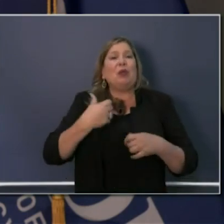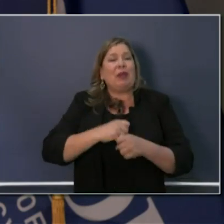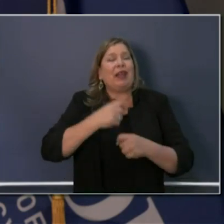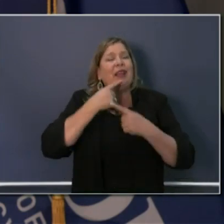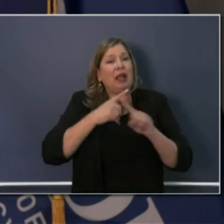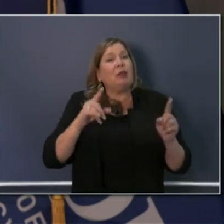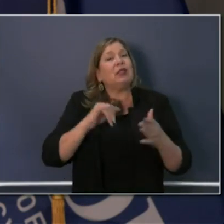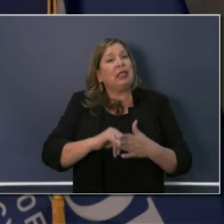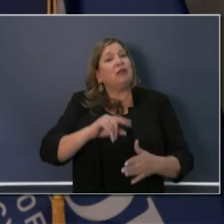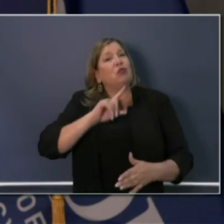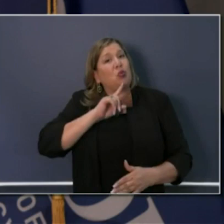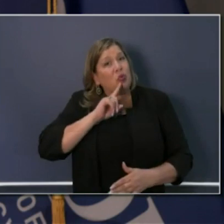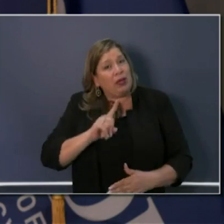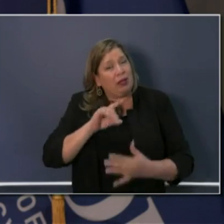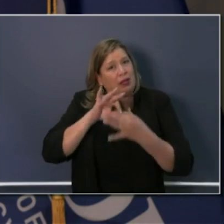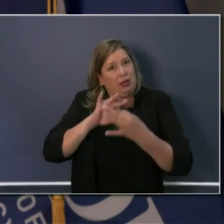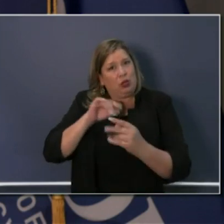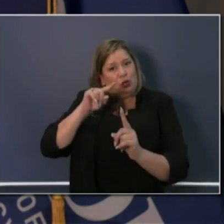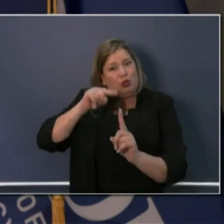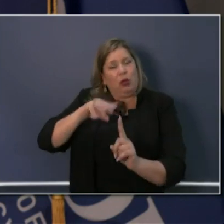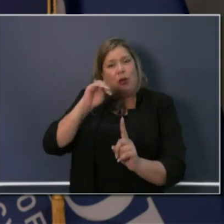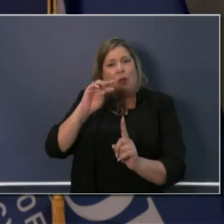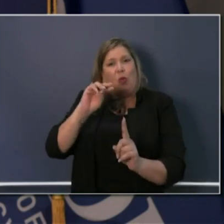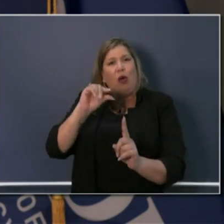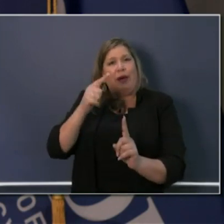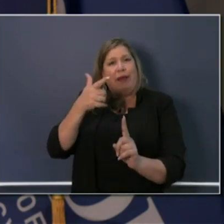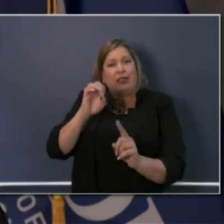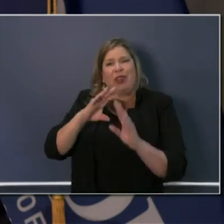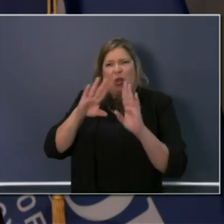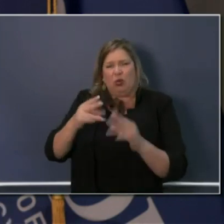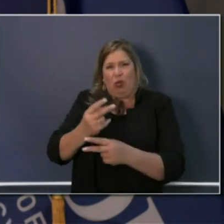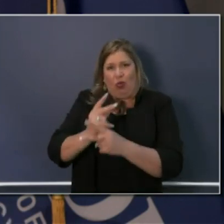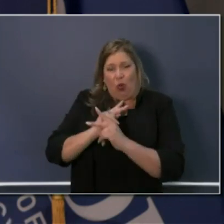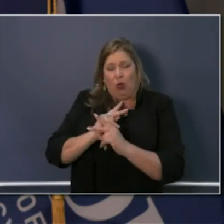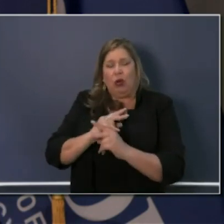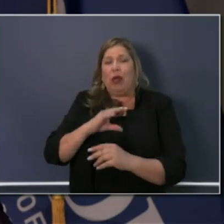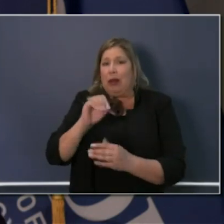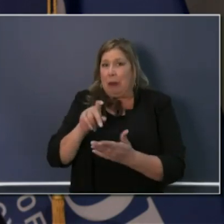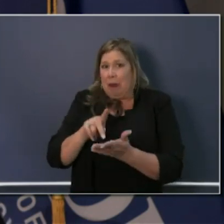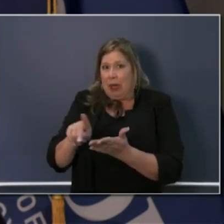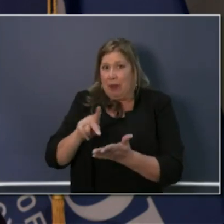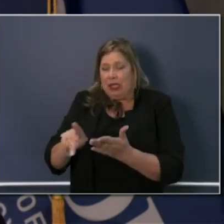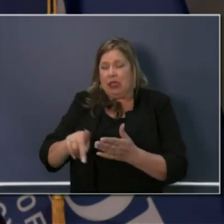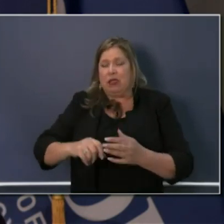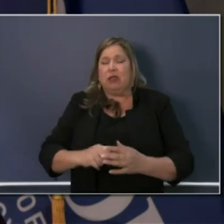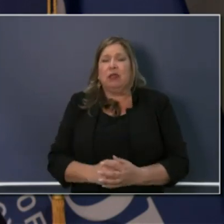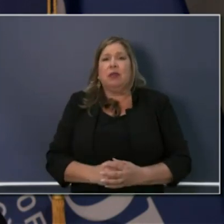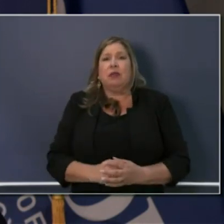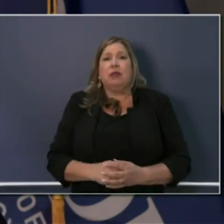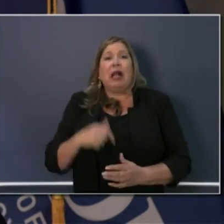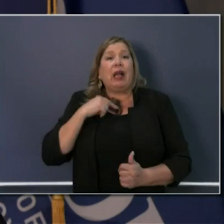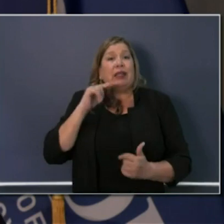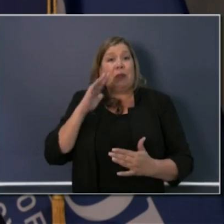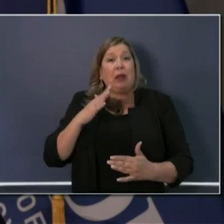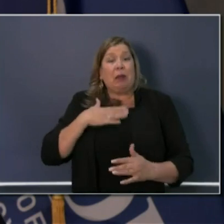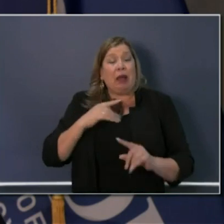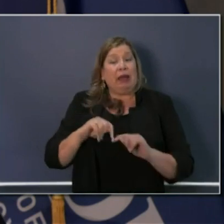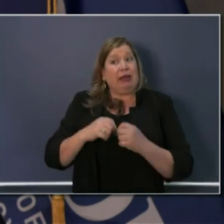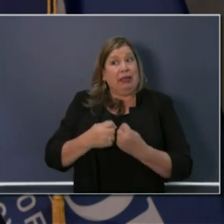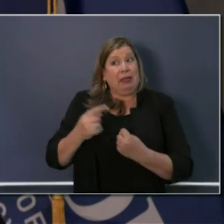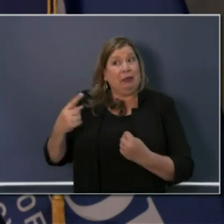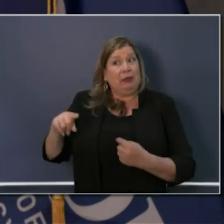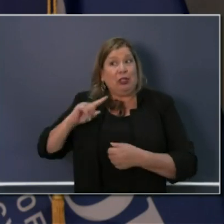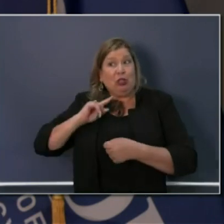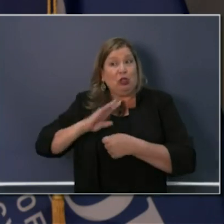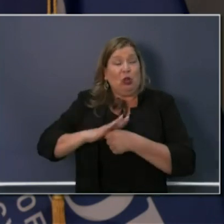real as it relates to mortgages and as it relates to payments. And I expect to have, my team assures me, and this